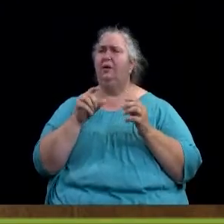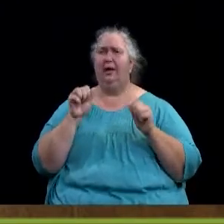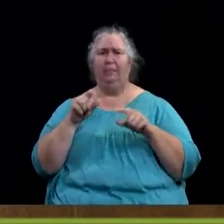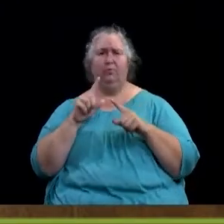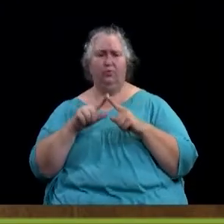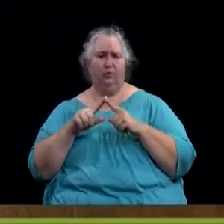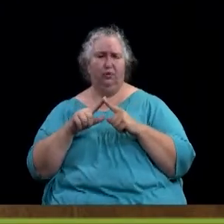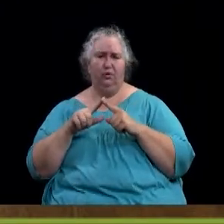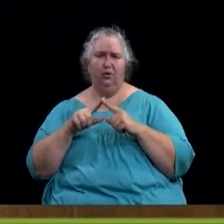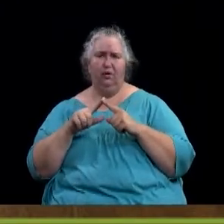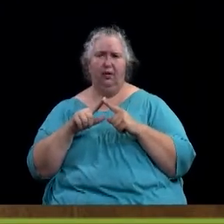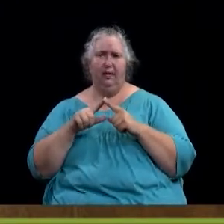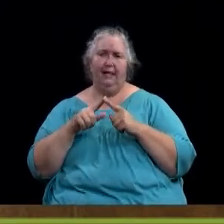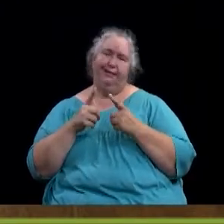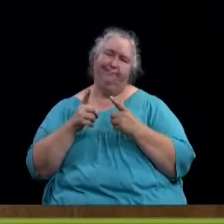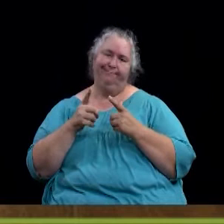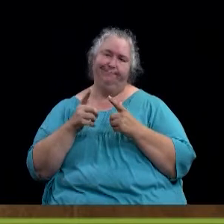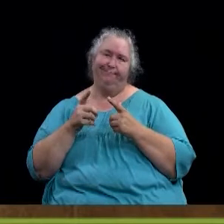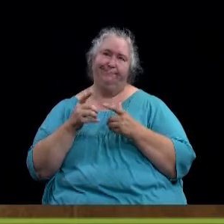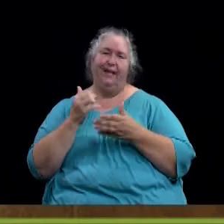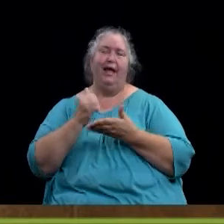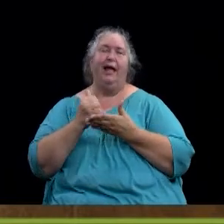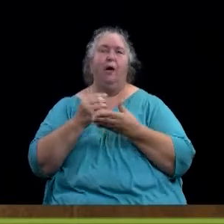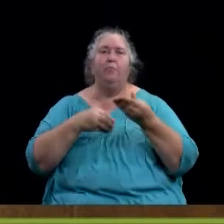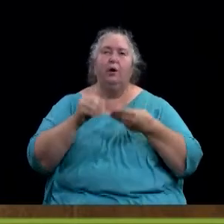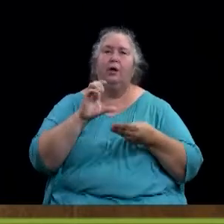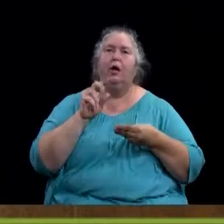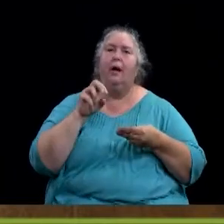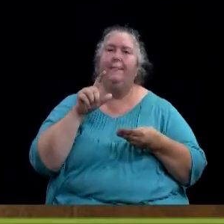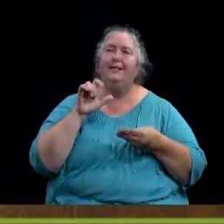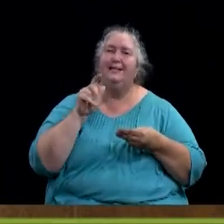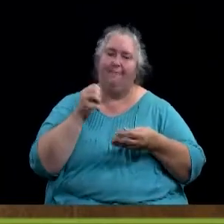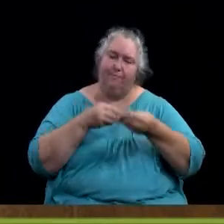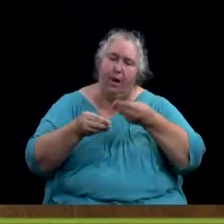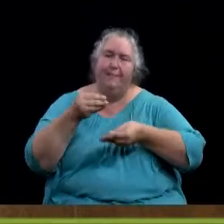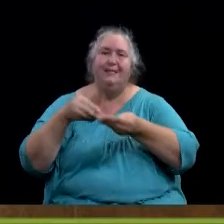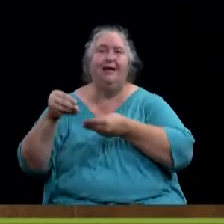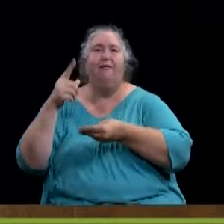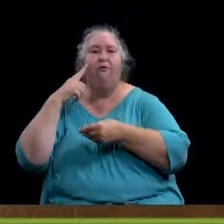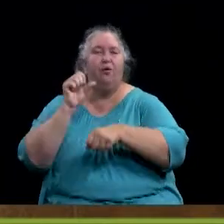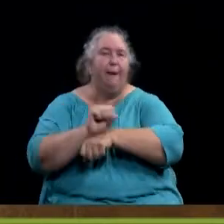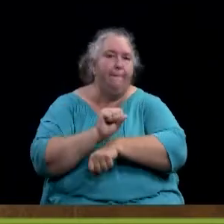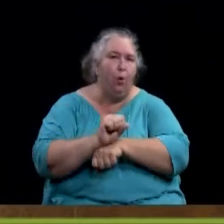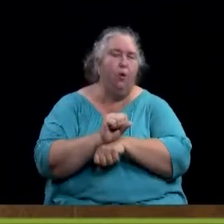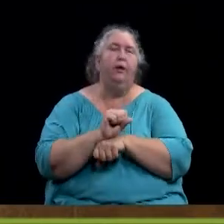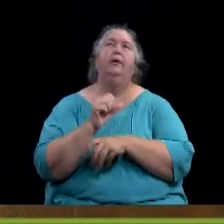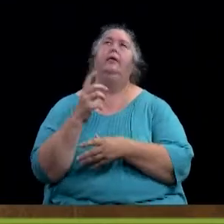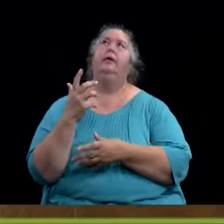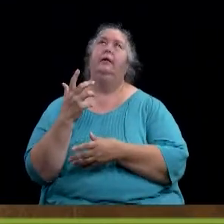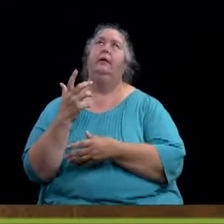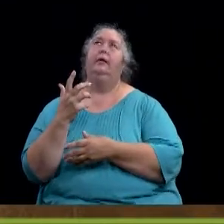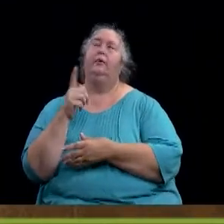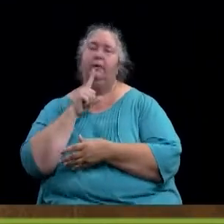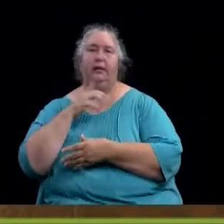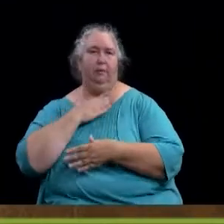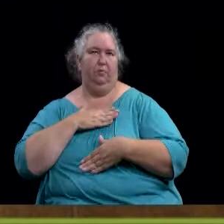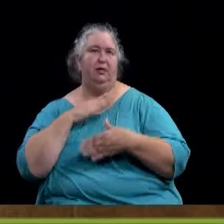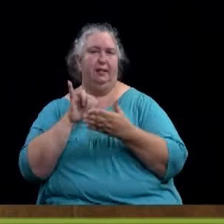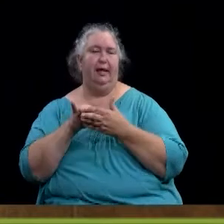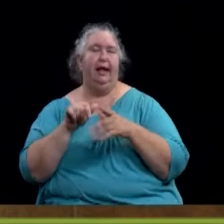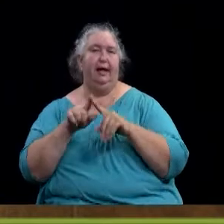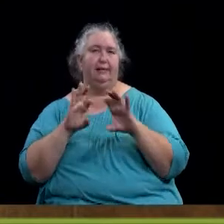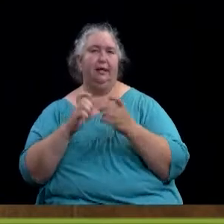for city employees, but I really appreciate that as a councilman, that in this pandemic,